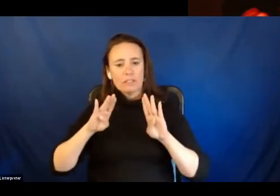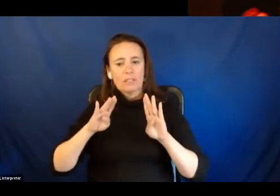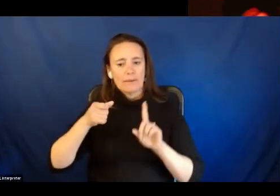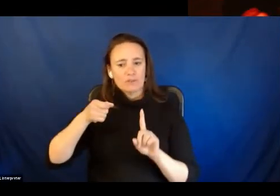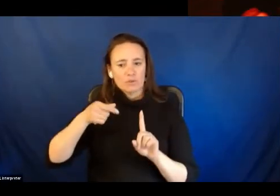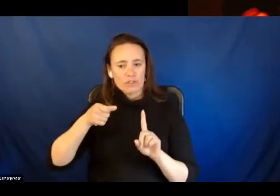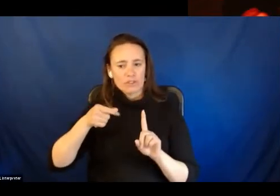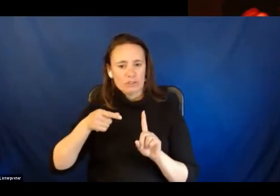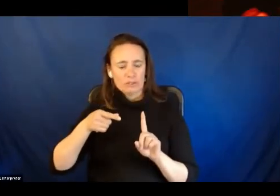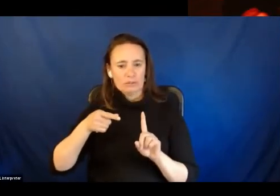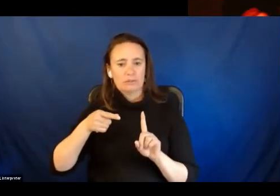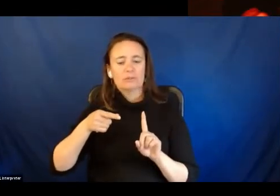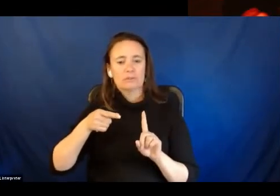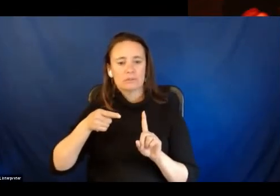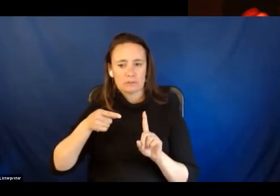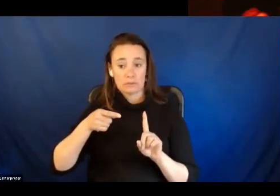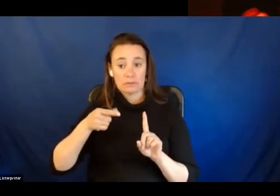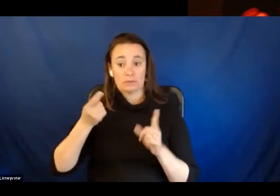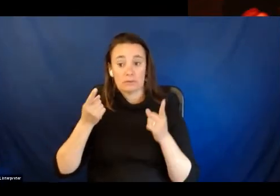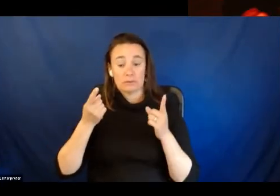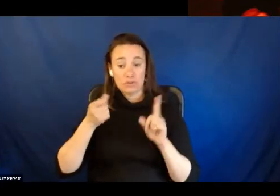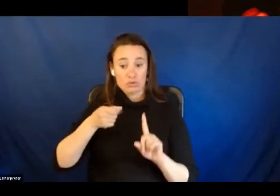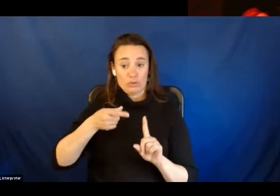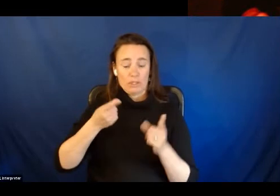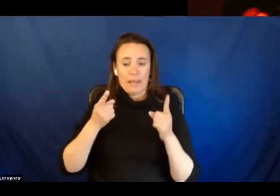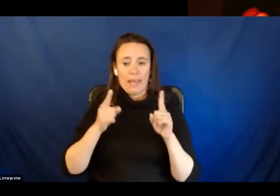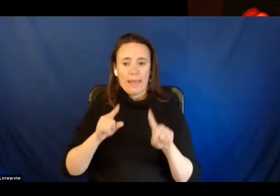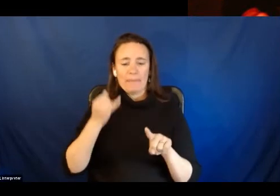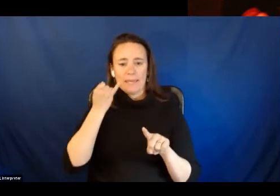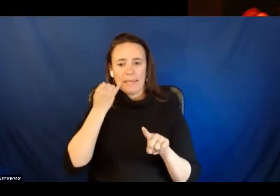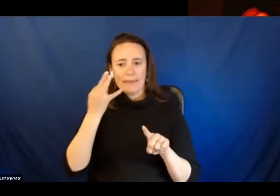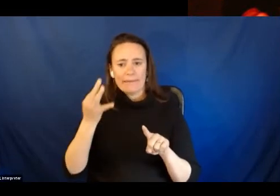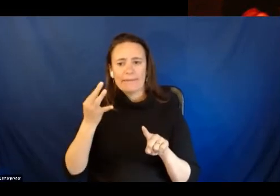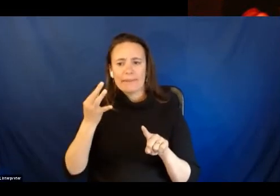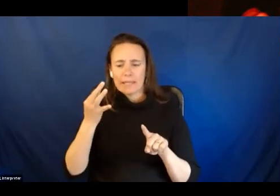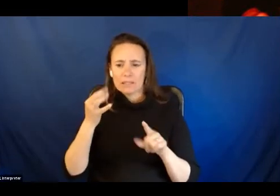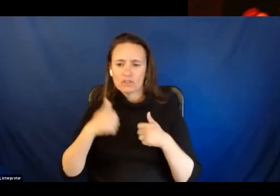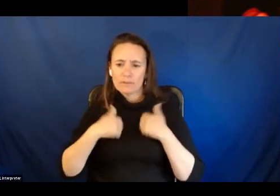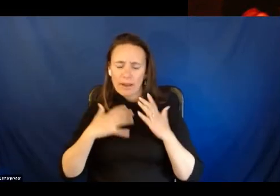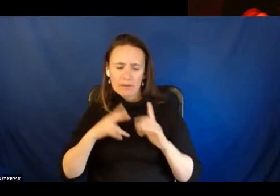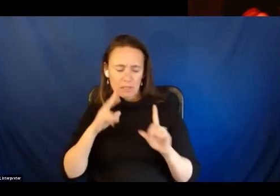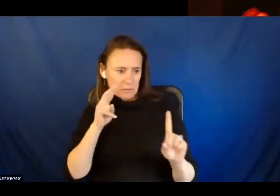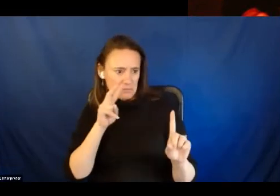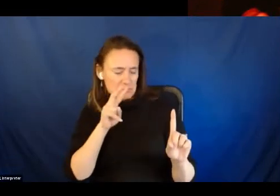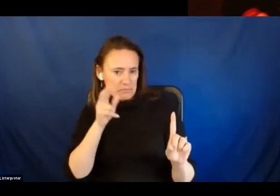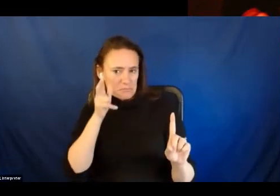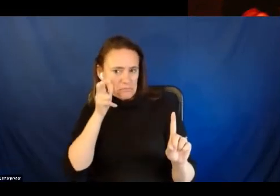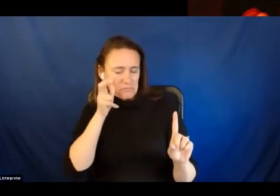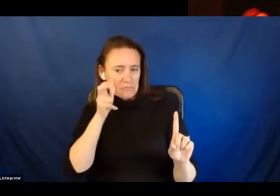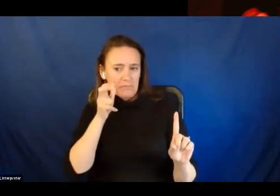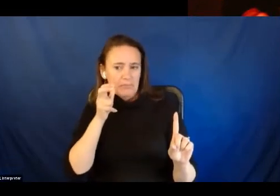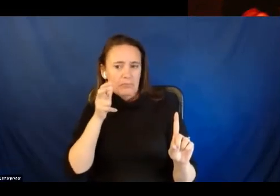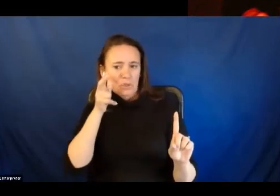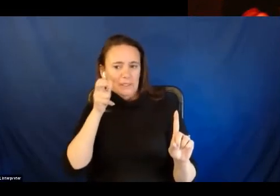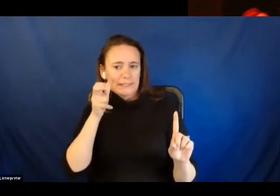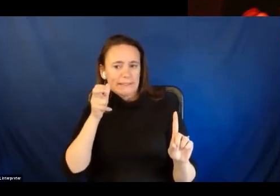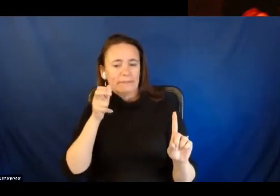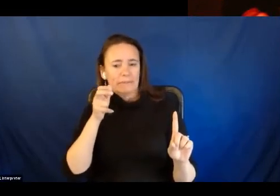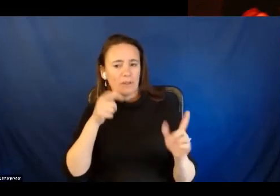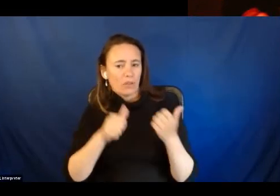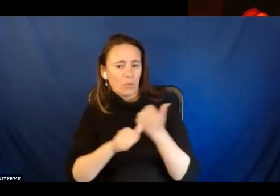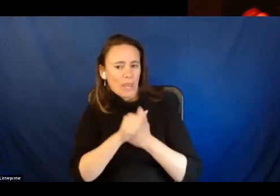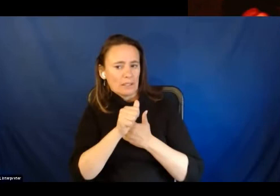Triggers happen when survivors experience a perceived threat. And this can really, like they described in the video, this can